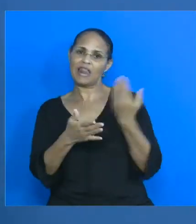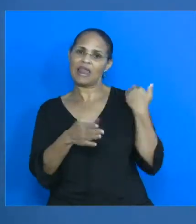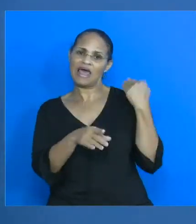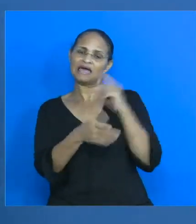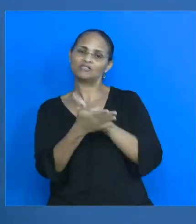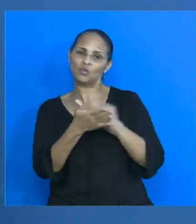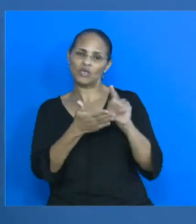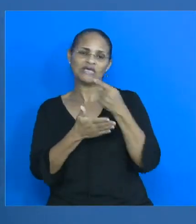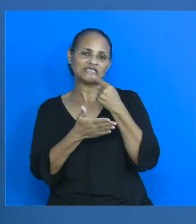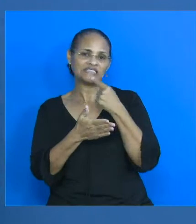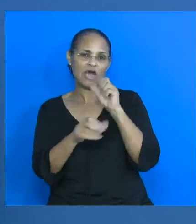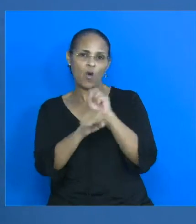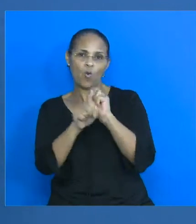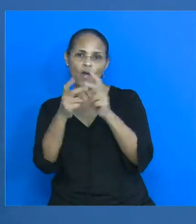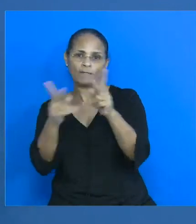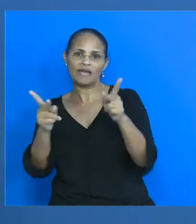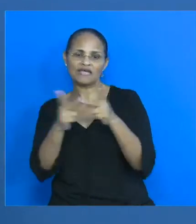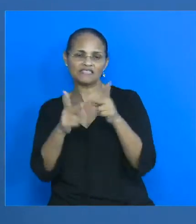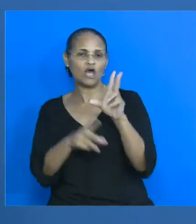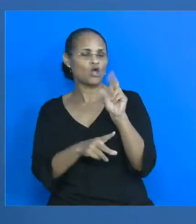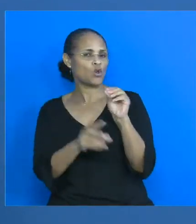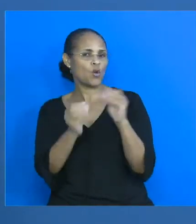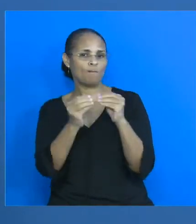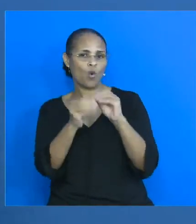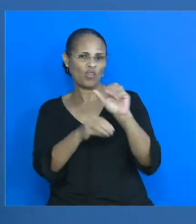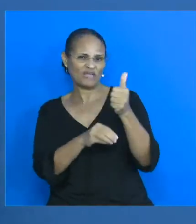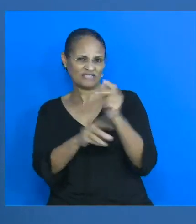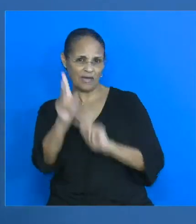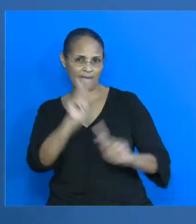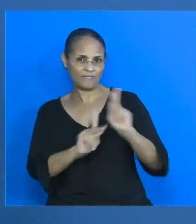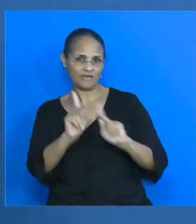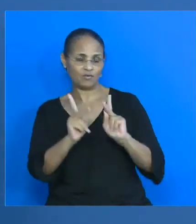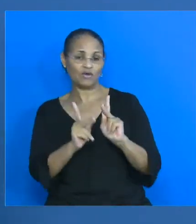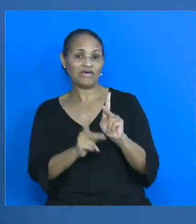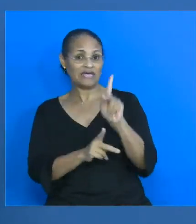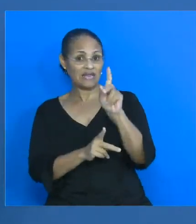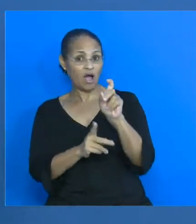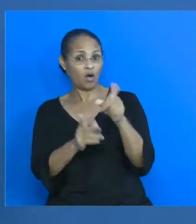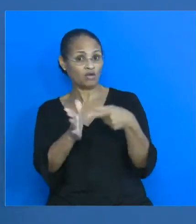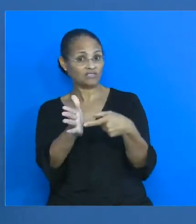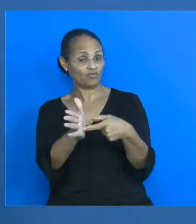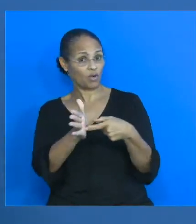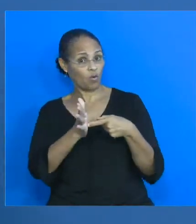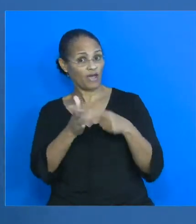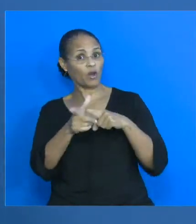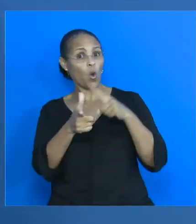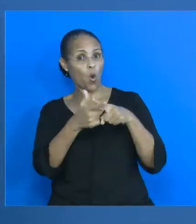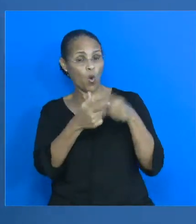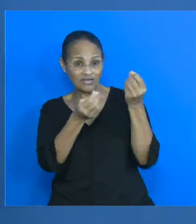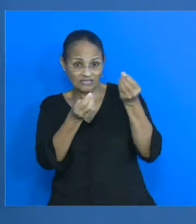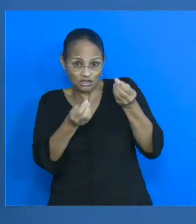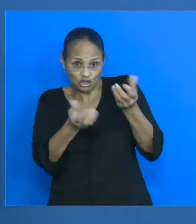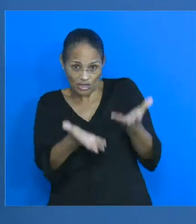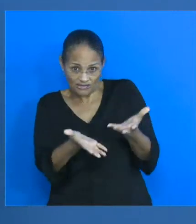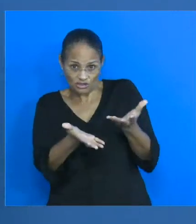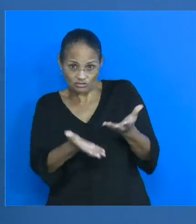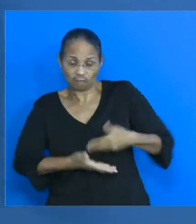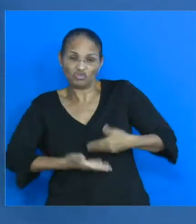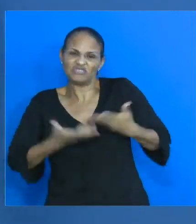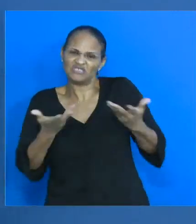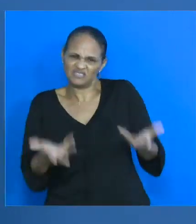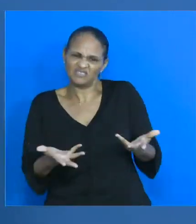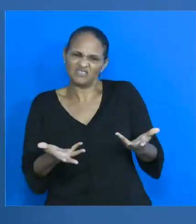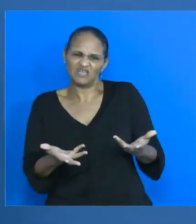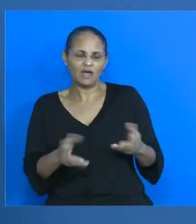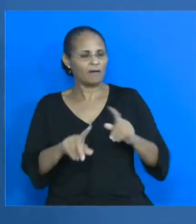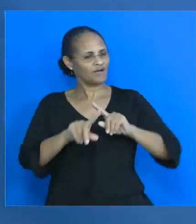workplace meetings should involve no more than 10 people. Is this a mandate or a suggestion? The workplace meetings, that is